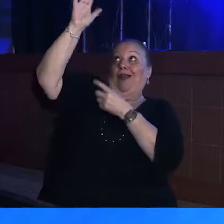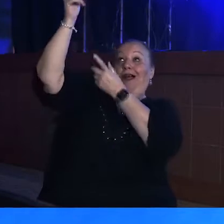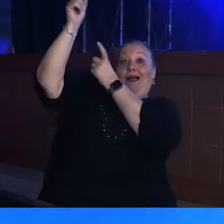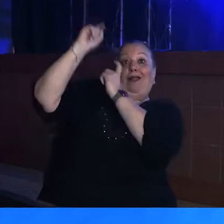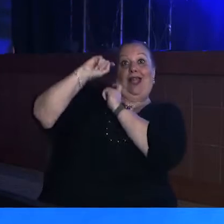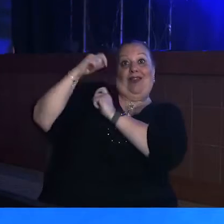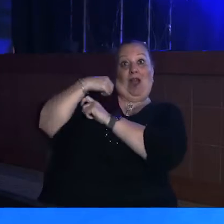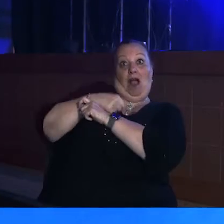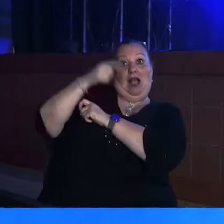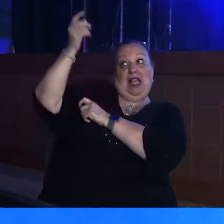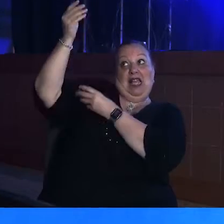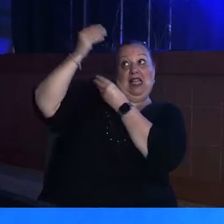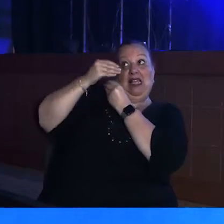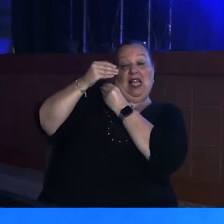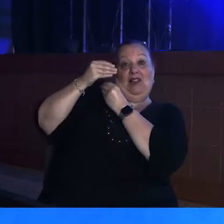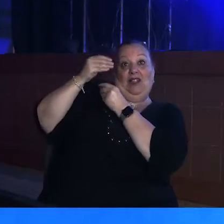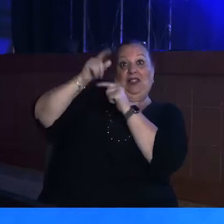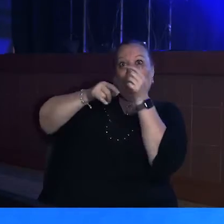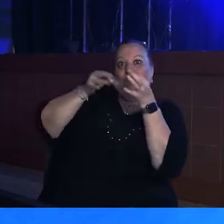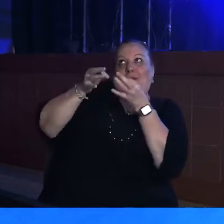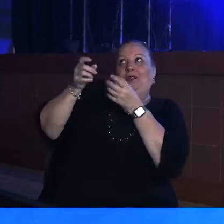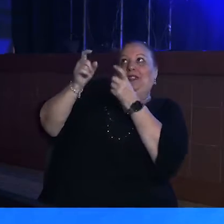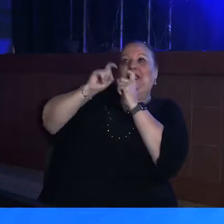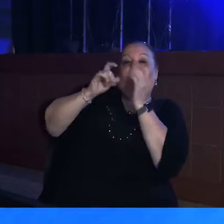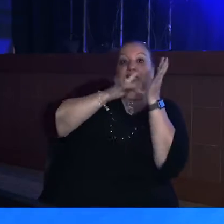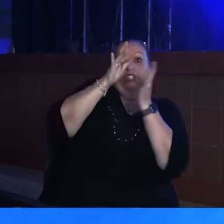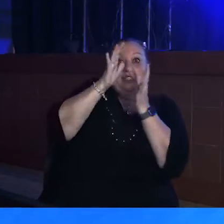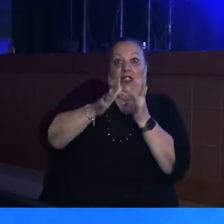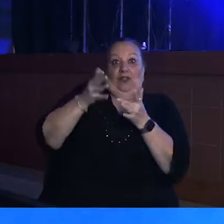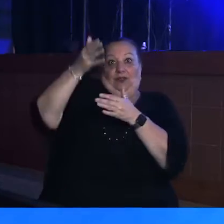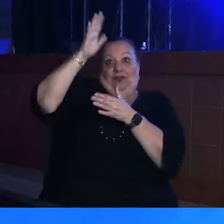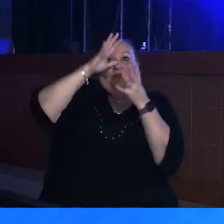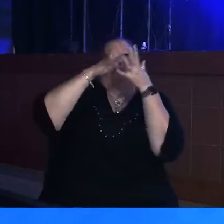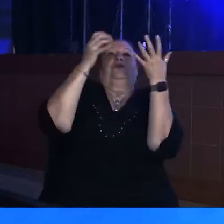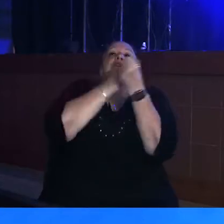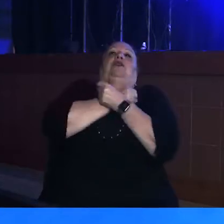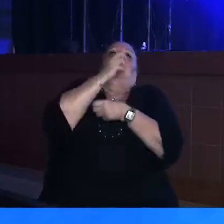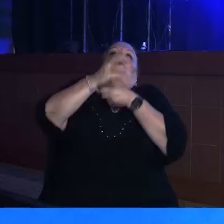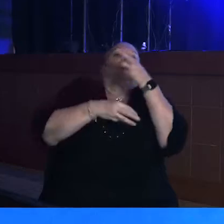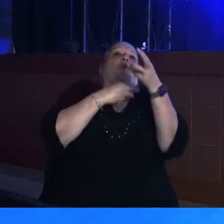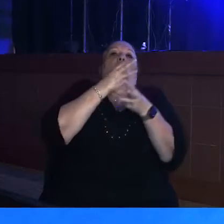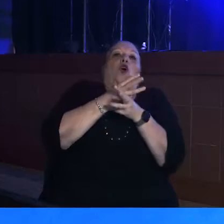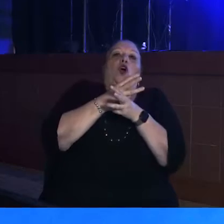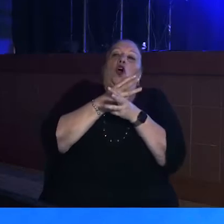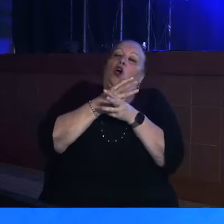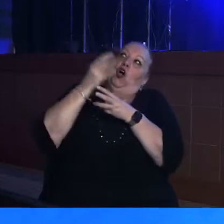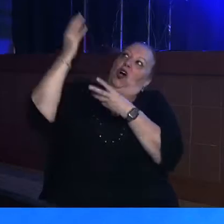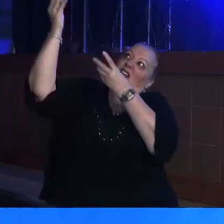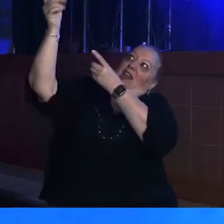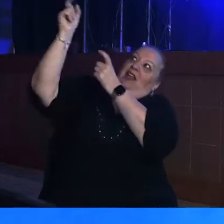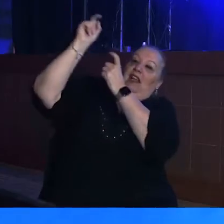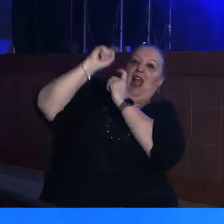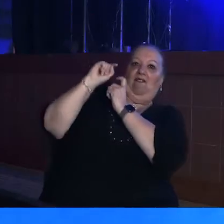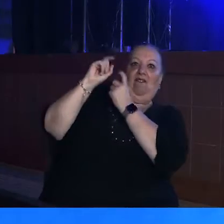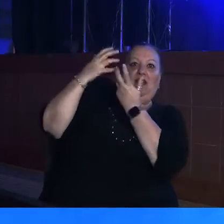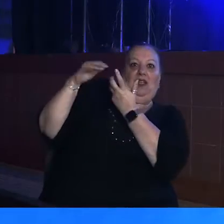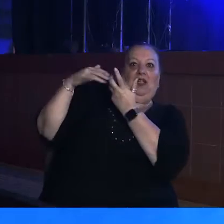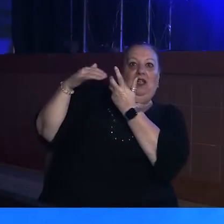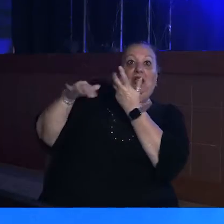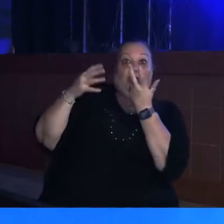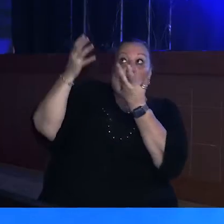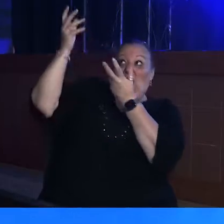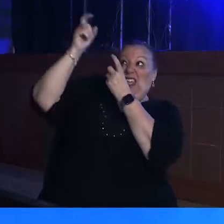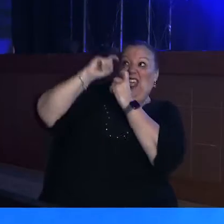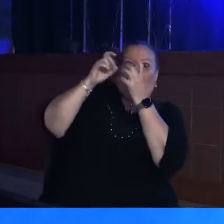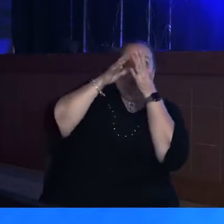us the indescribable gift in Jesus. For God so loved the world that he gave. And so because he gave so much